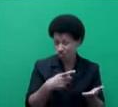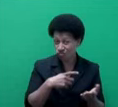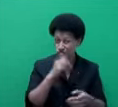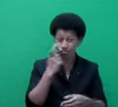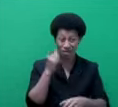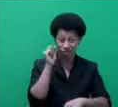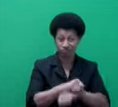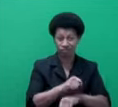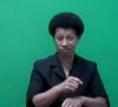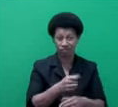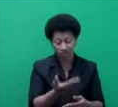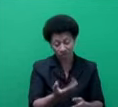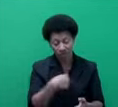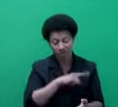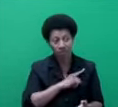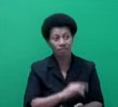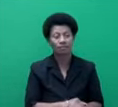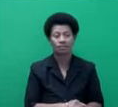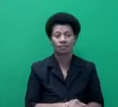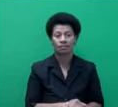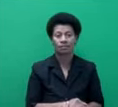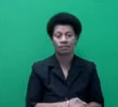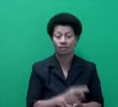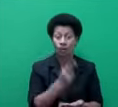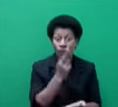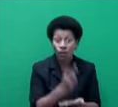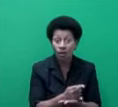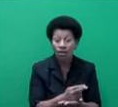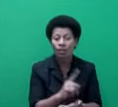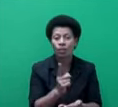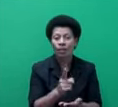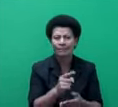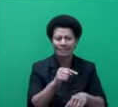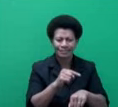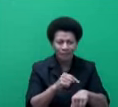first. Sir, the point is that just for a moment,